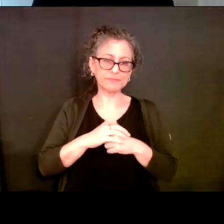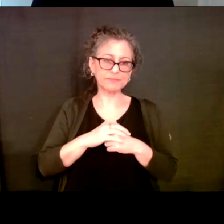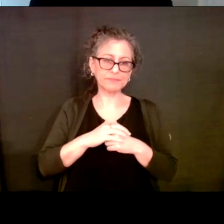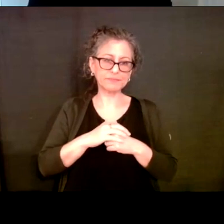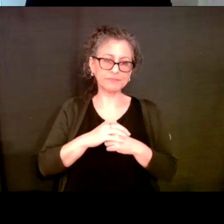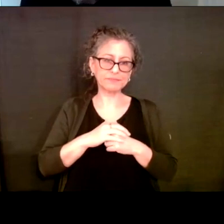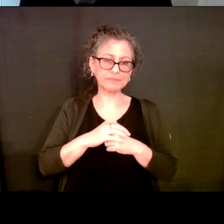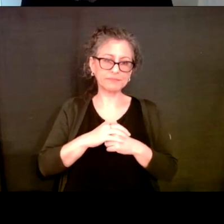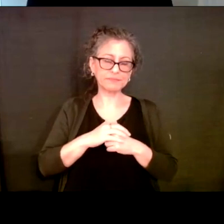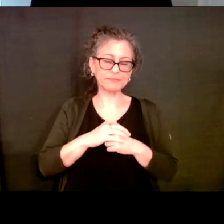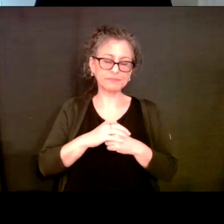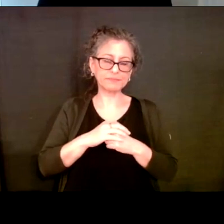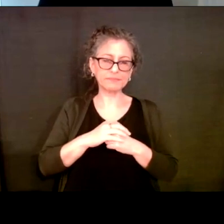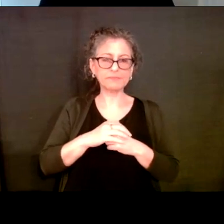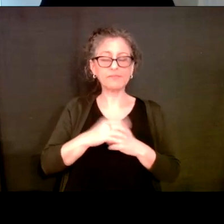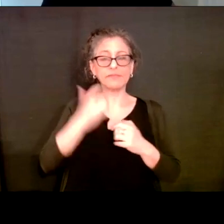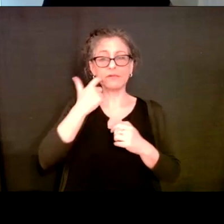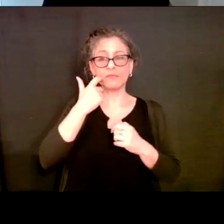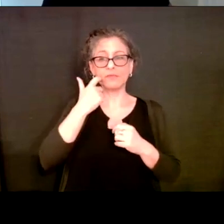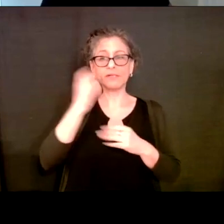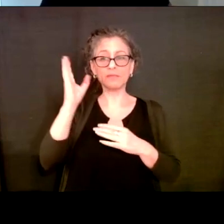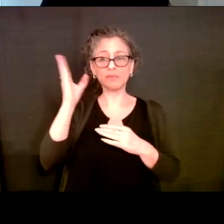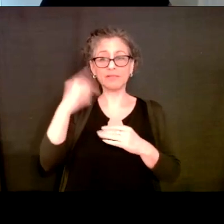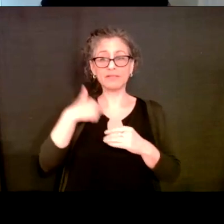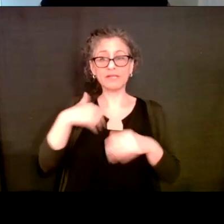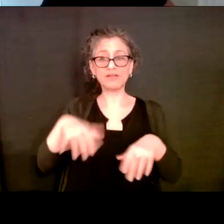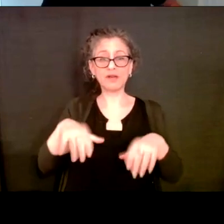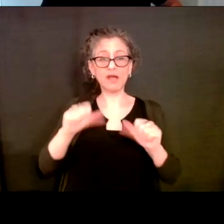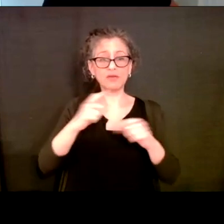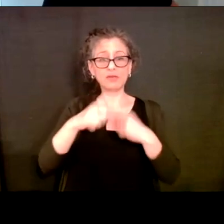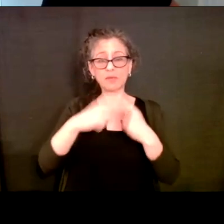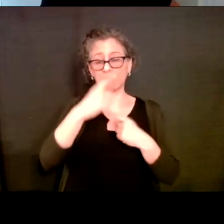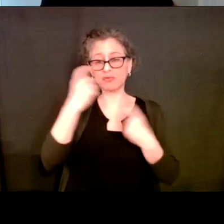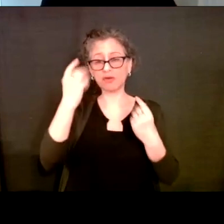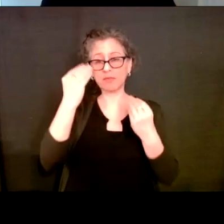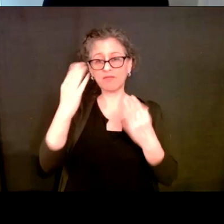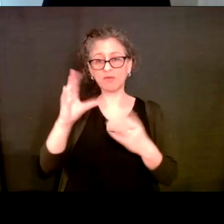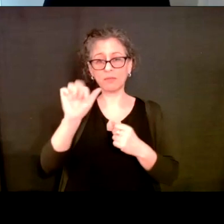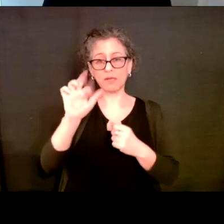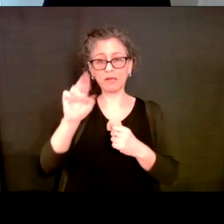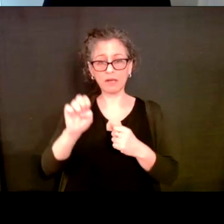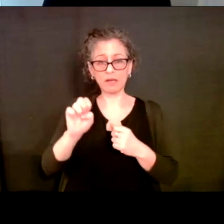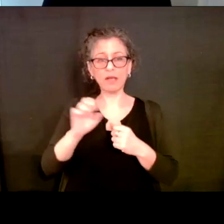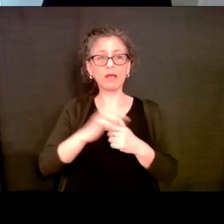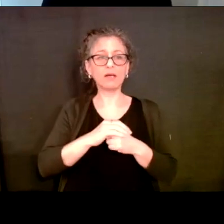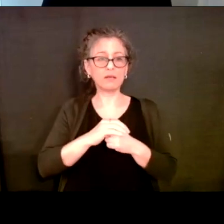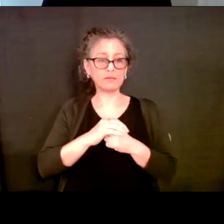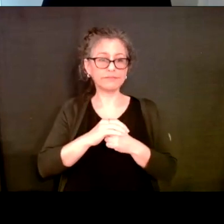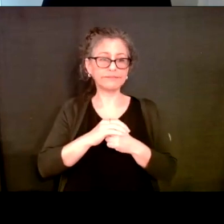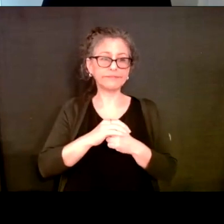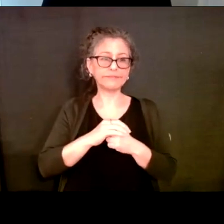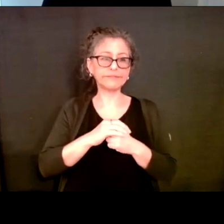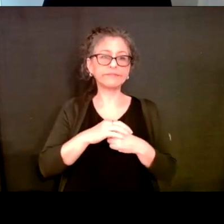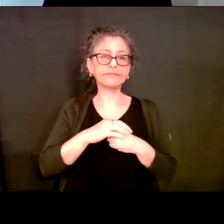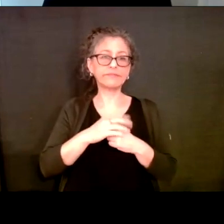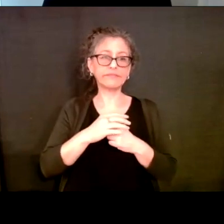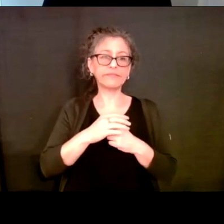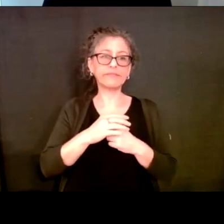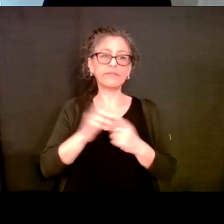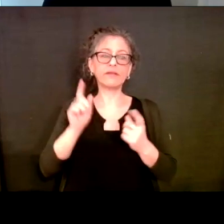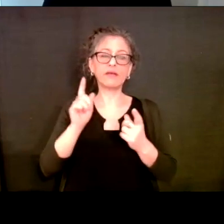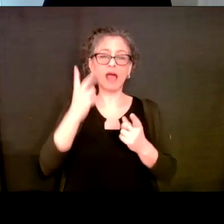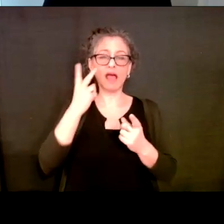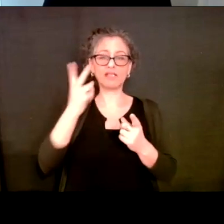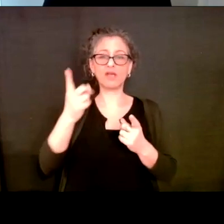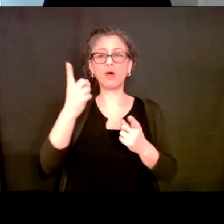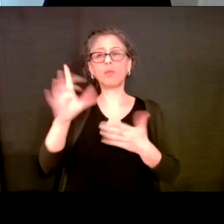In a recent presentation that I gave around trauma-informed care in people with intellectual and developmental disabilities, I came across a video by